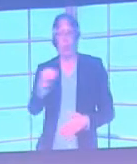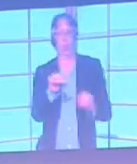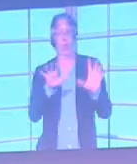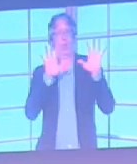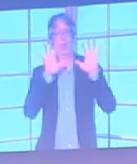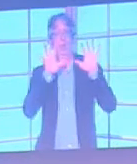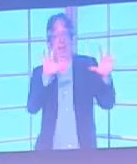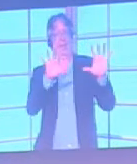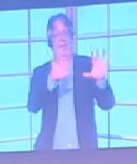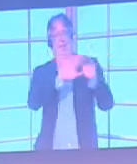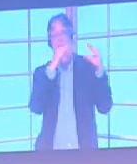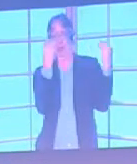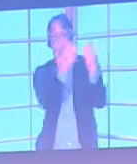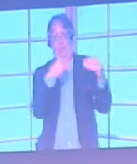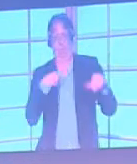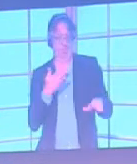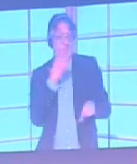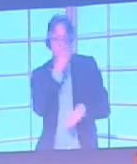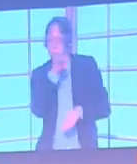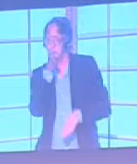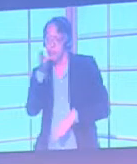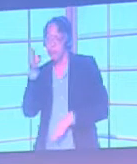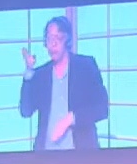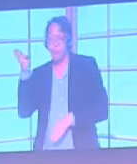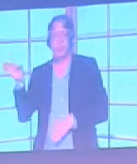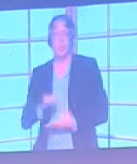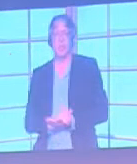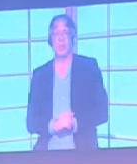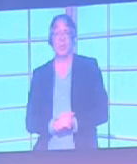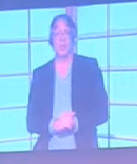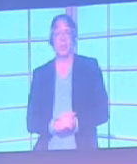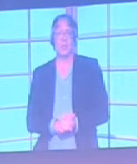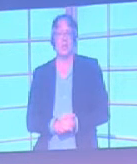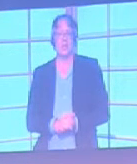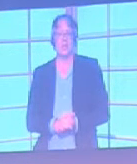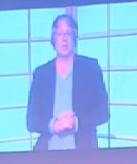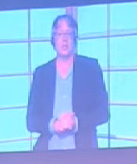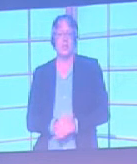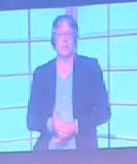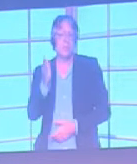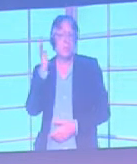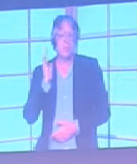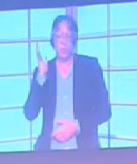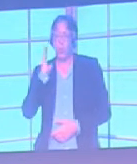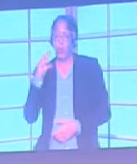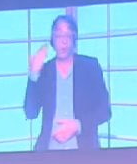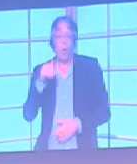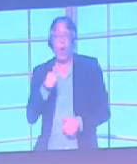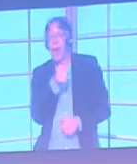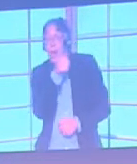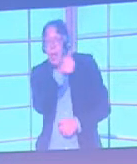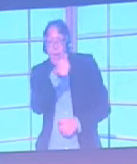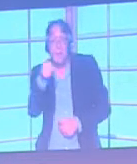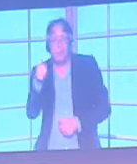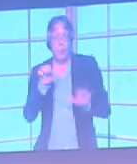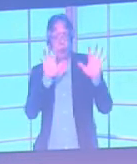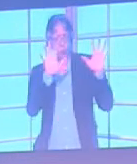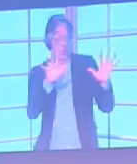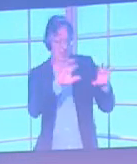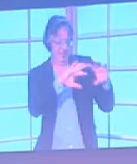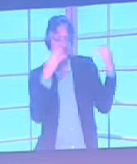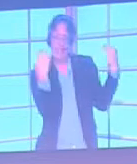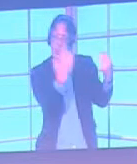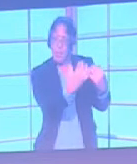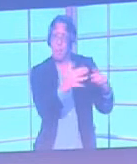on that picture, during winter, we went in very detail within each stadium to really be able